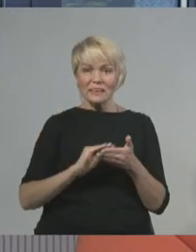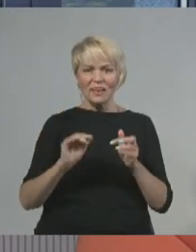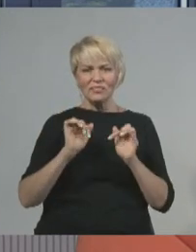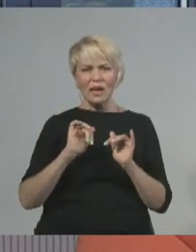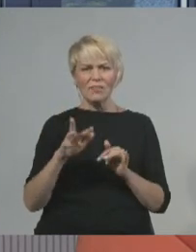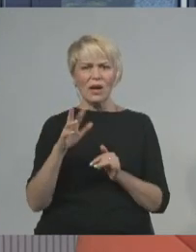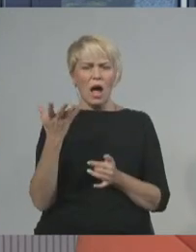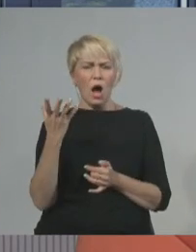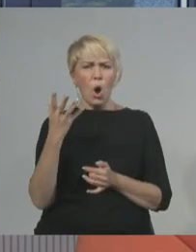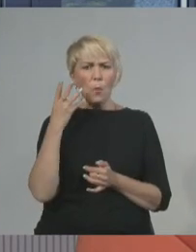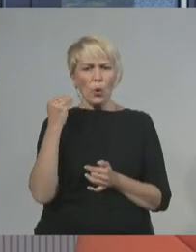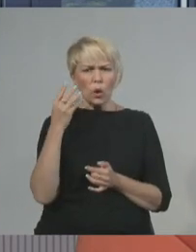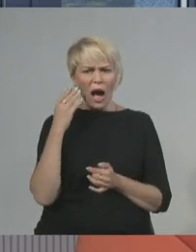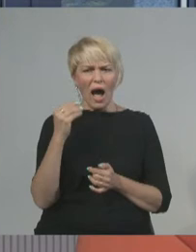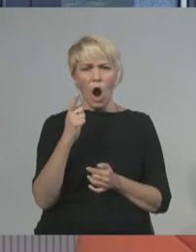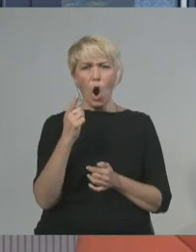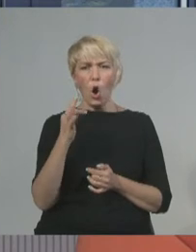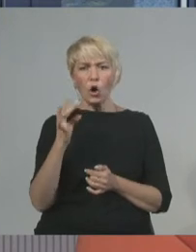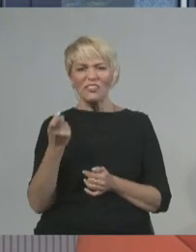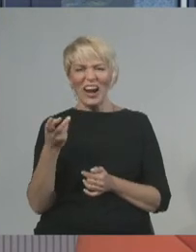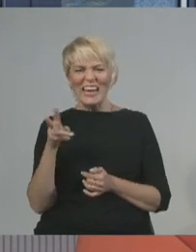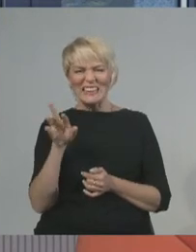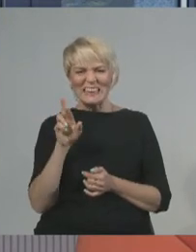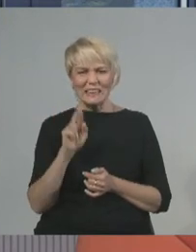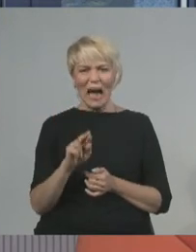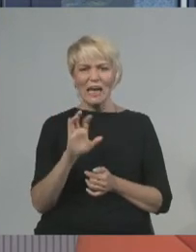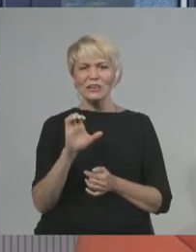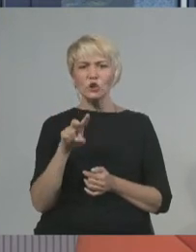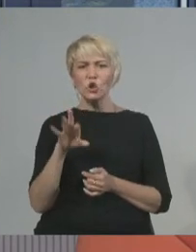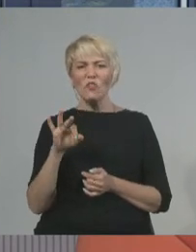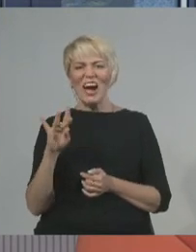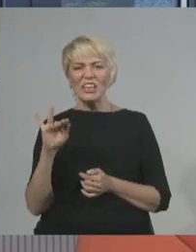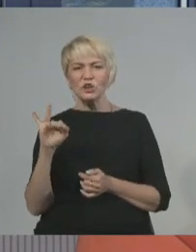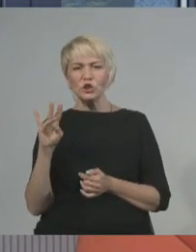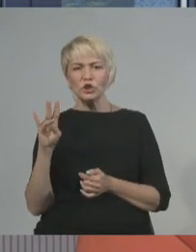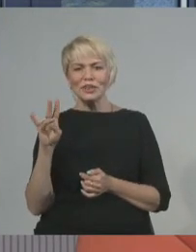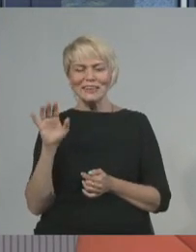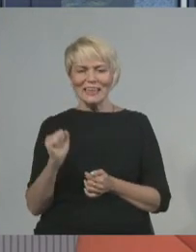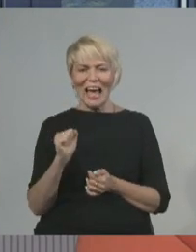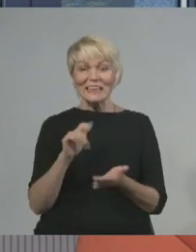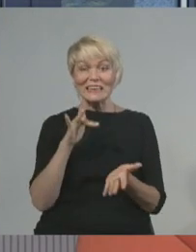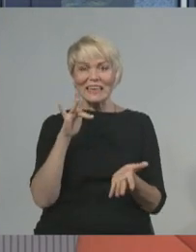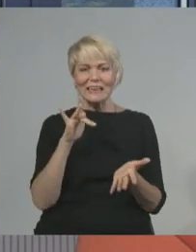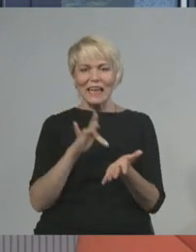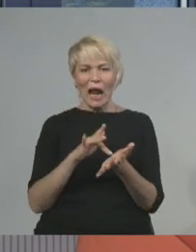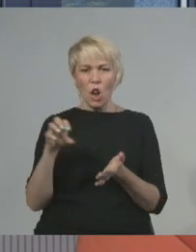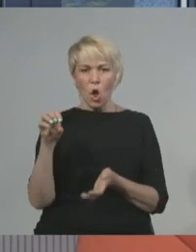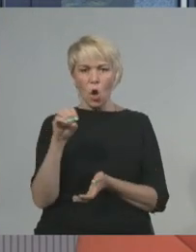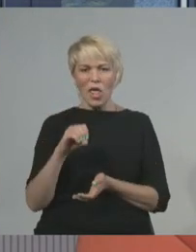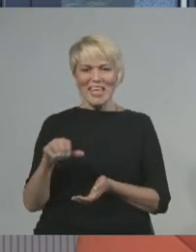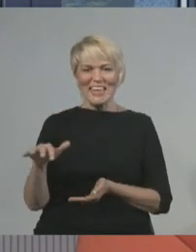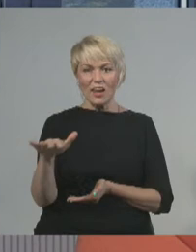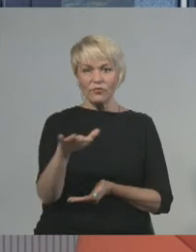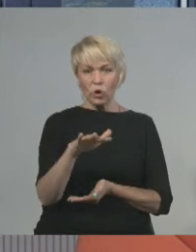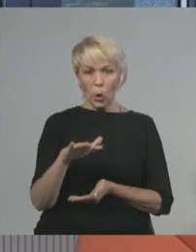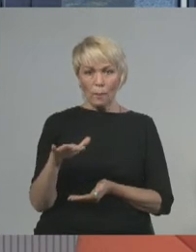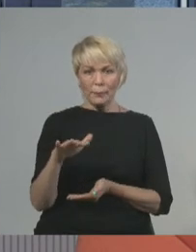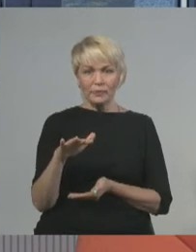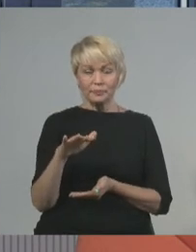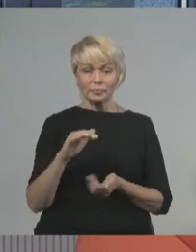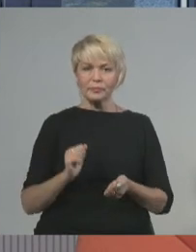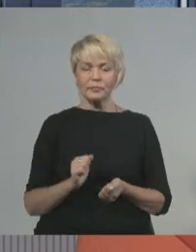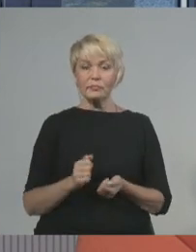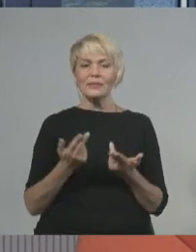slovakia for example places like that and of course all over those countries including my own have their own issues